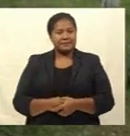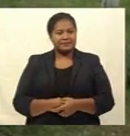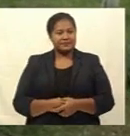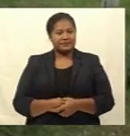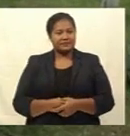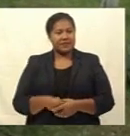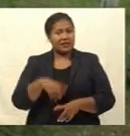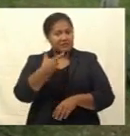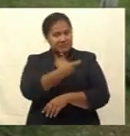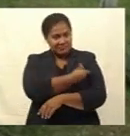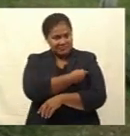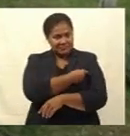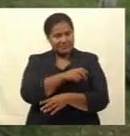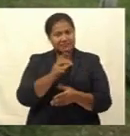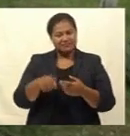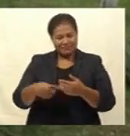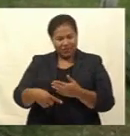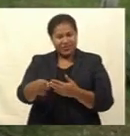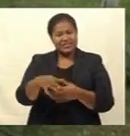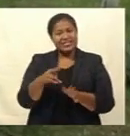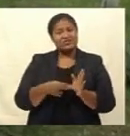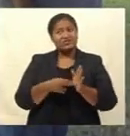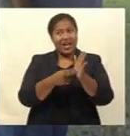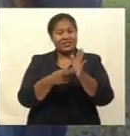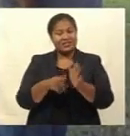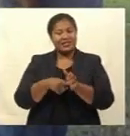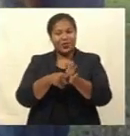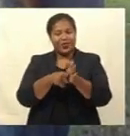And vaccination rolls out in Nandi and Lautoka.